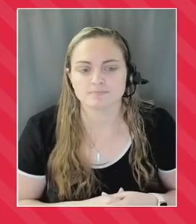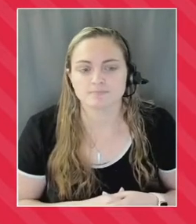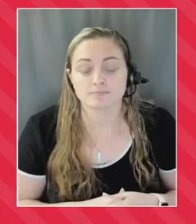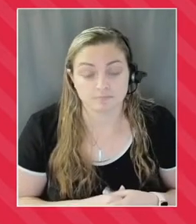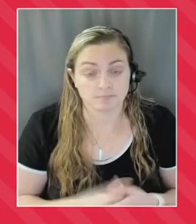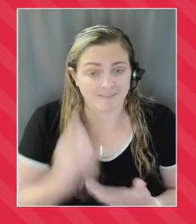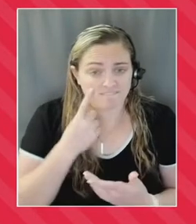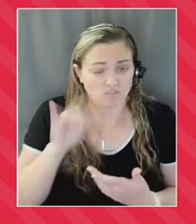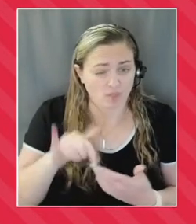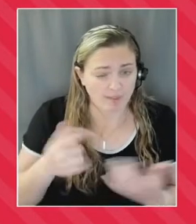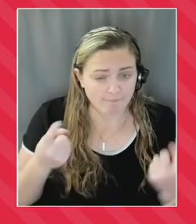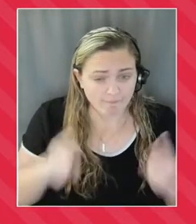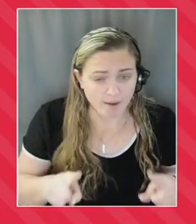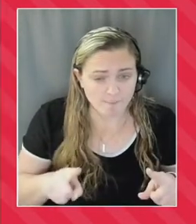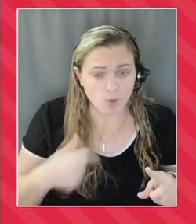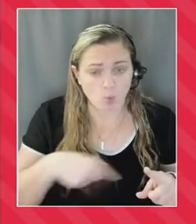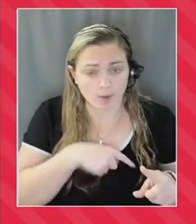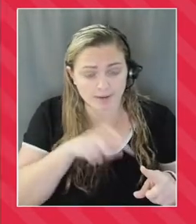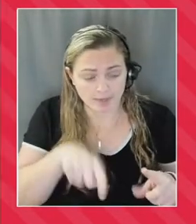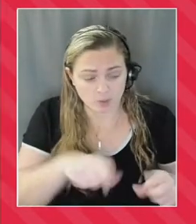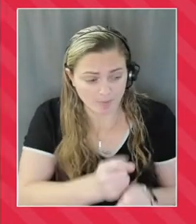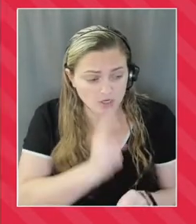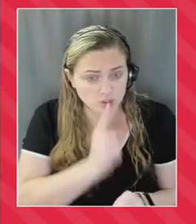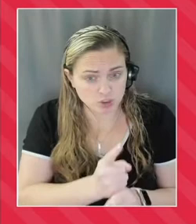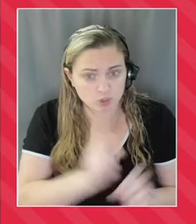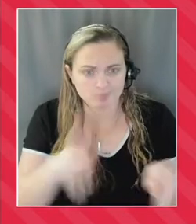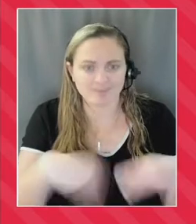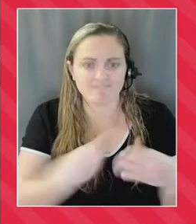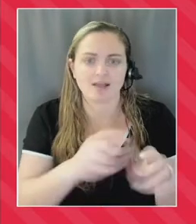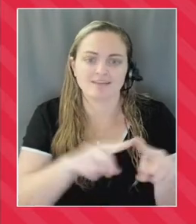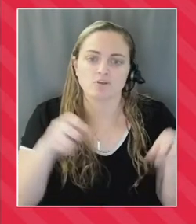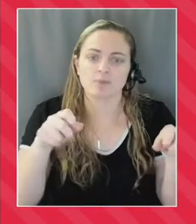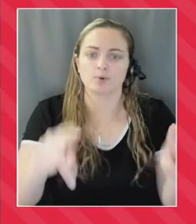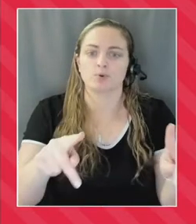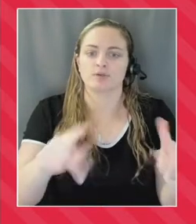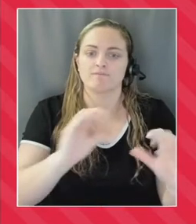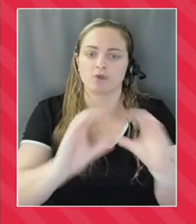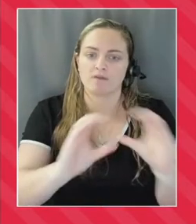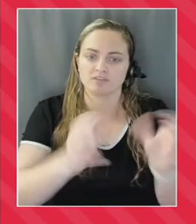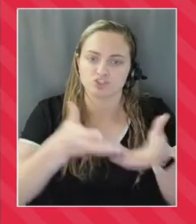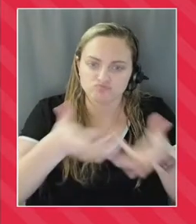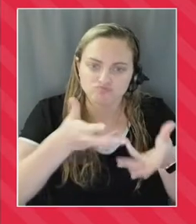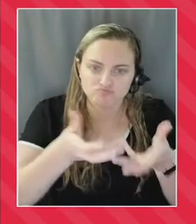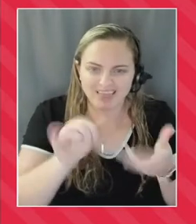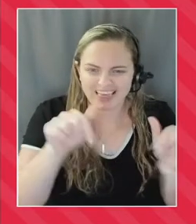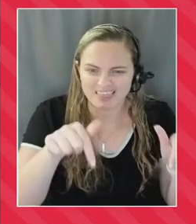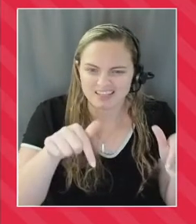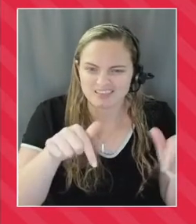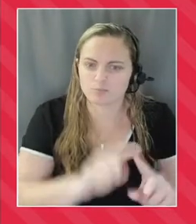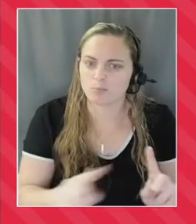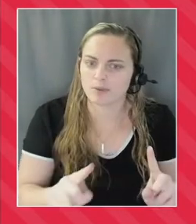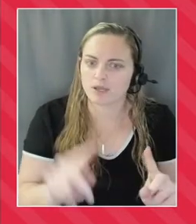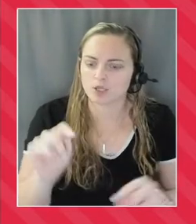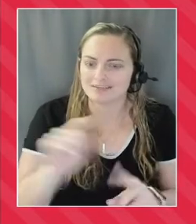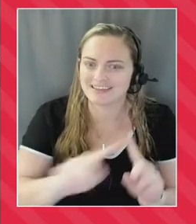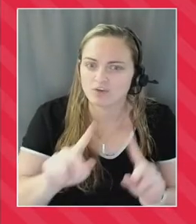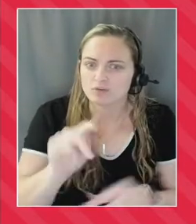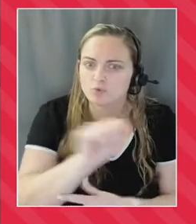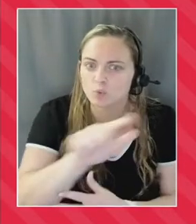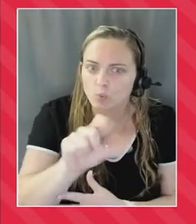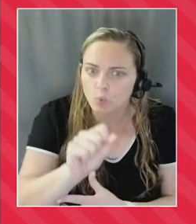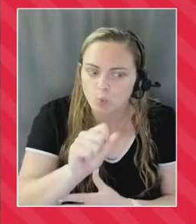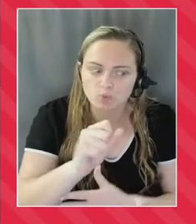to purposely provide the opportunity for conversations like this, but also tools that